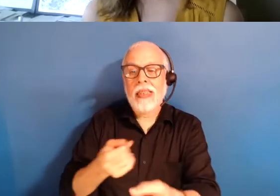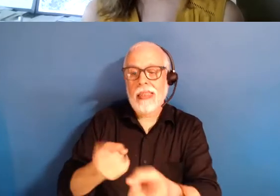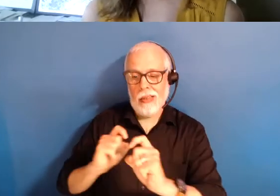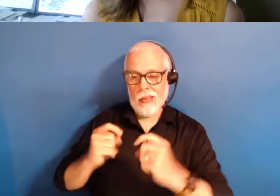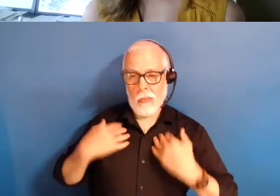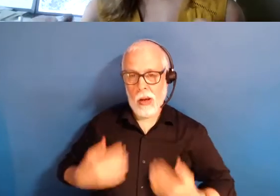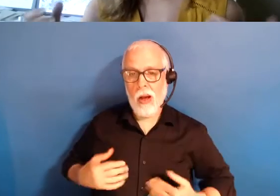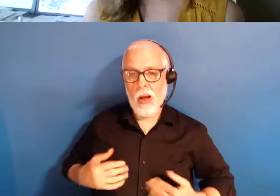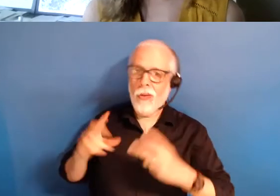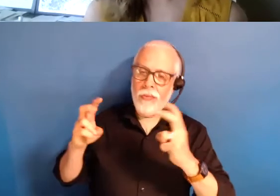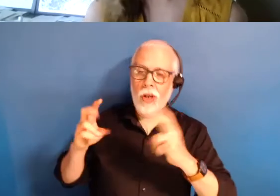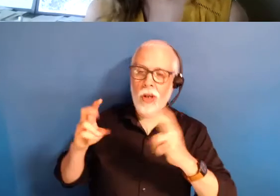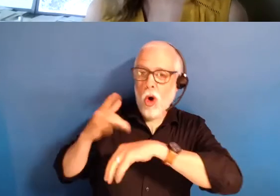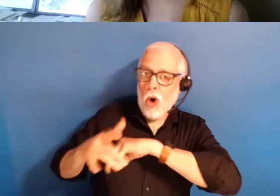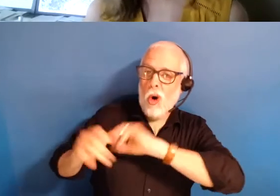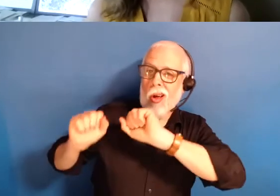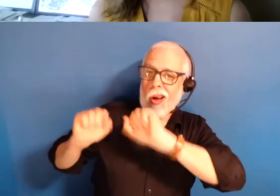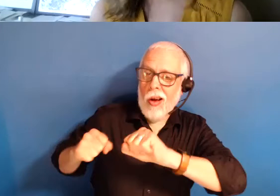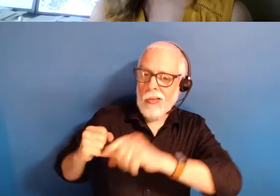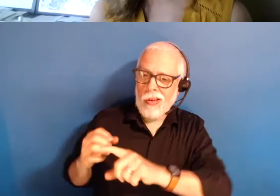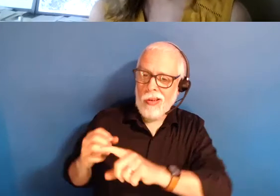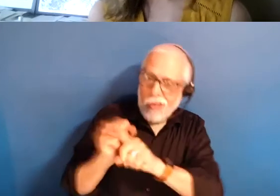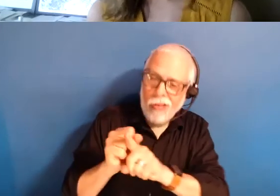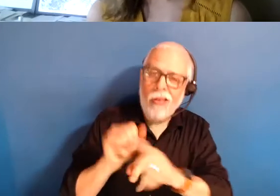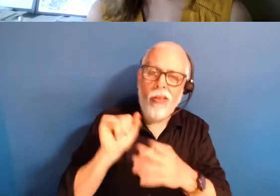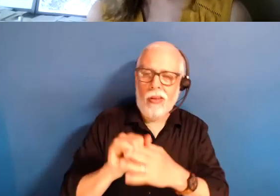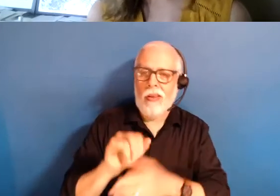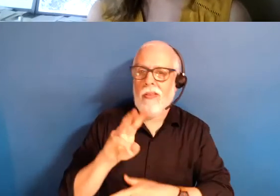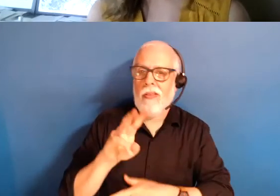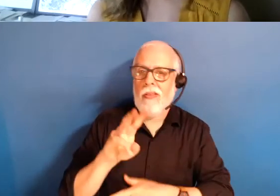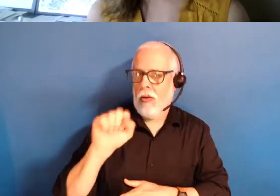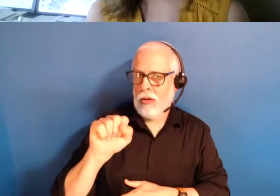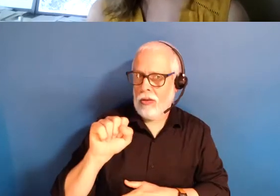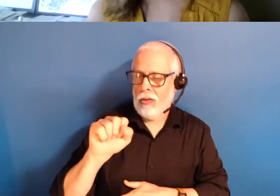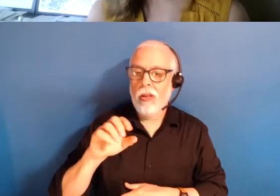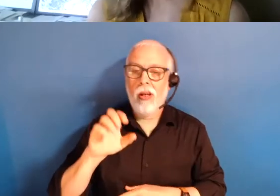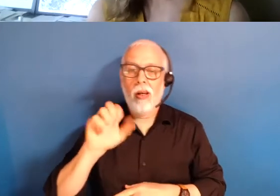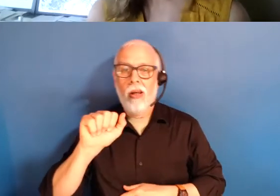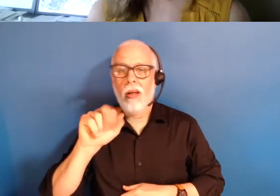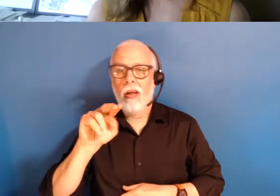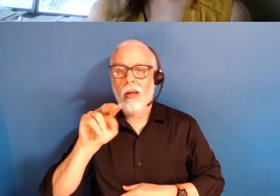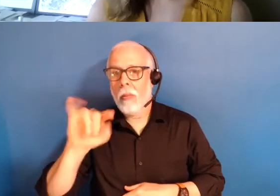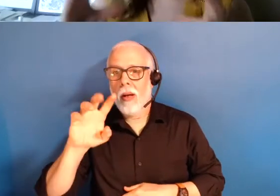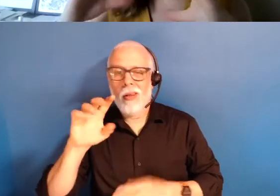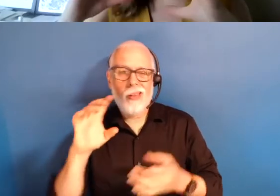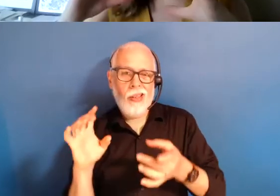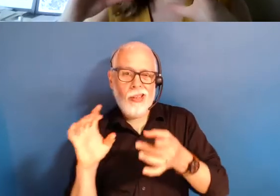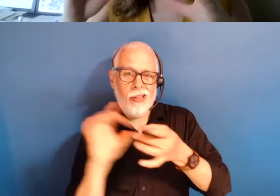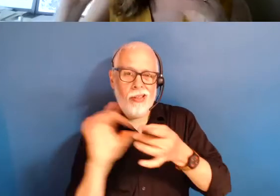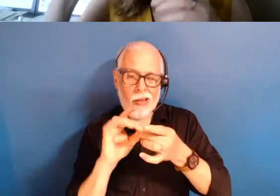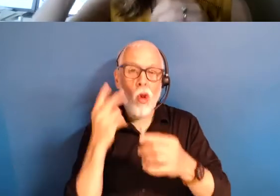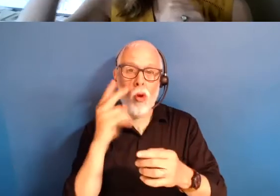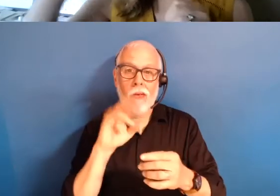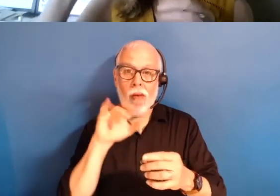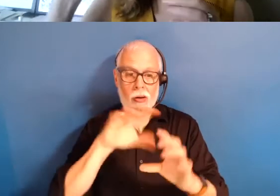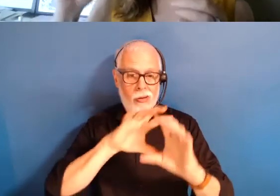an early ability to attack the virus. Antibodies attach. If you look at the